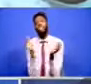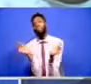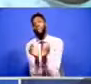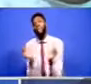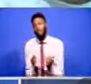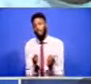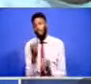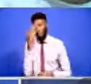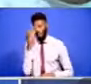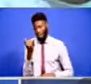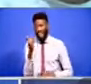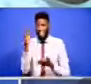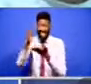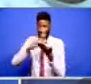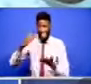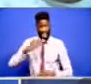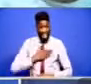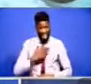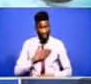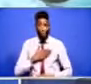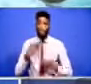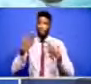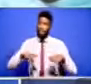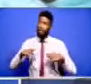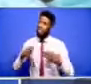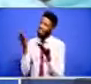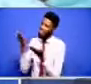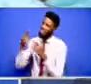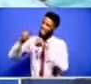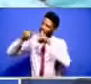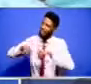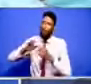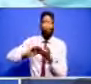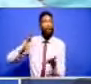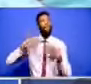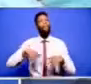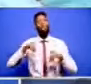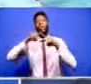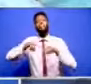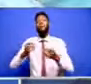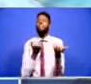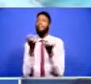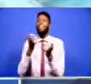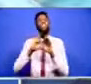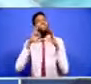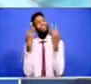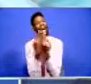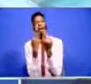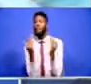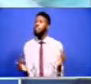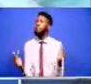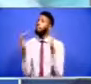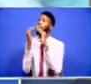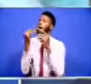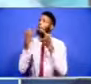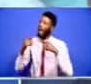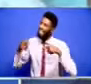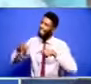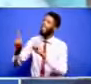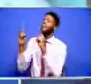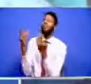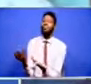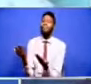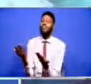will find that in this sector, we have people who depend, a lot of people depend on these businesses, so many families. But where do they get them?